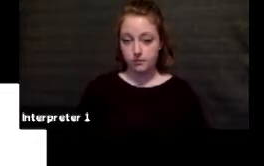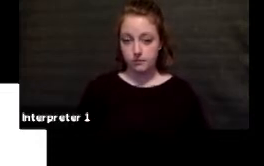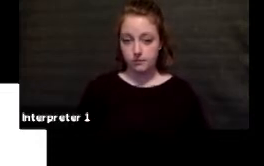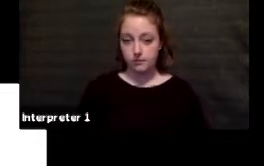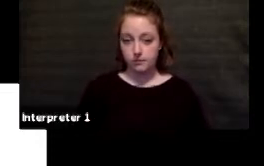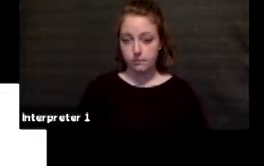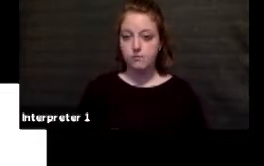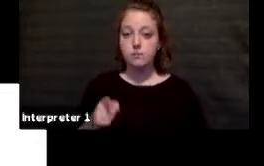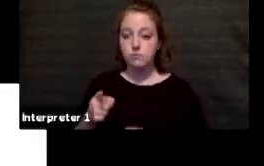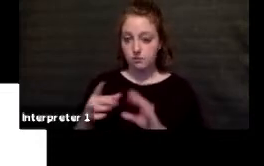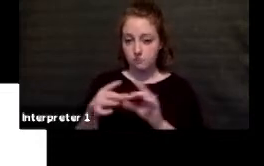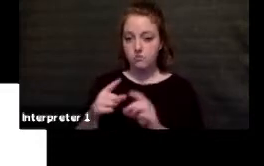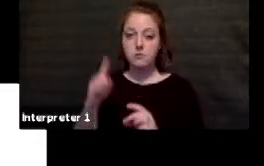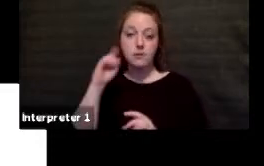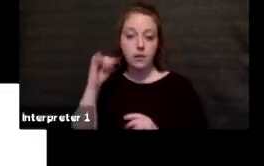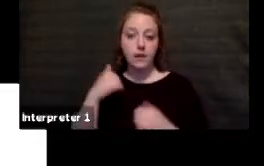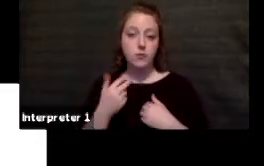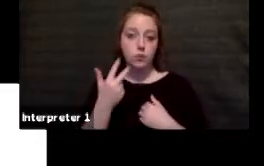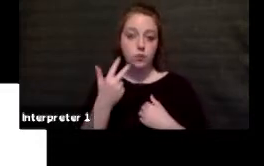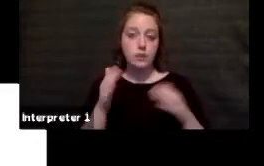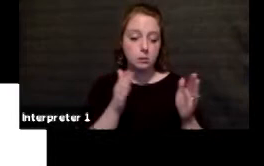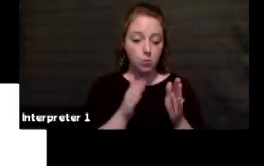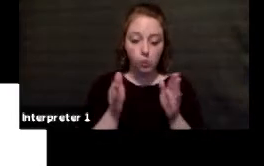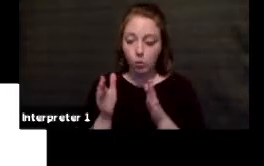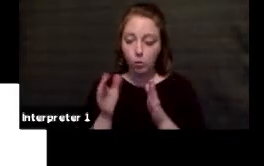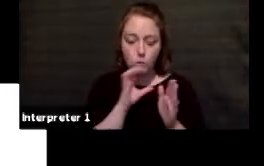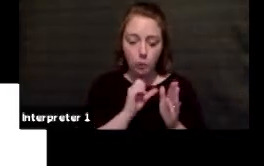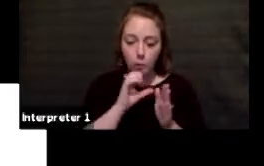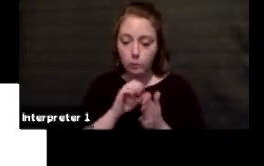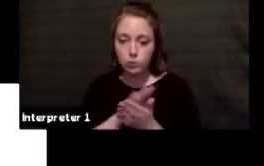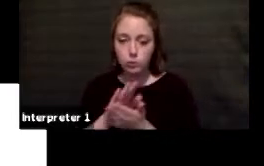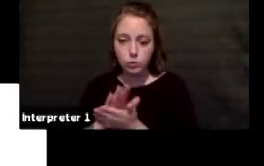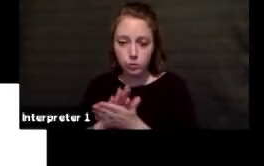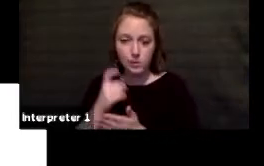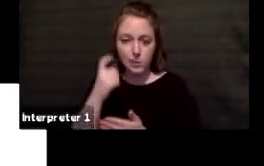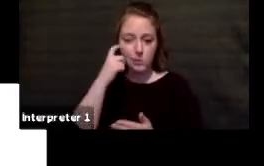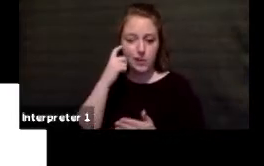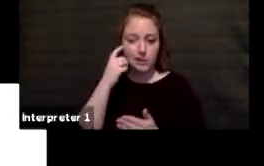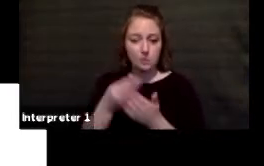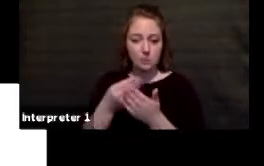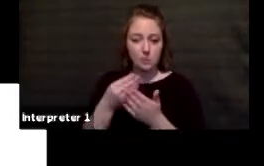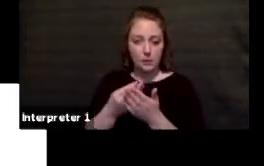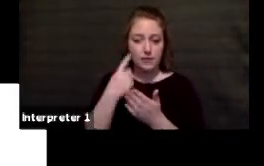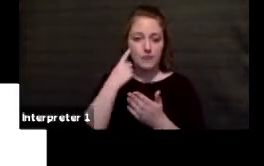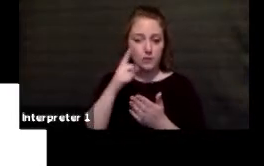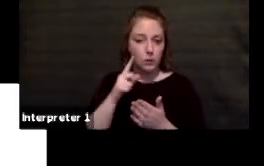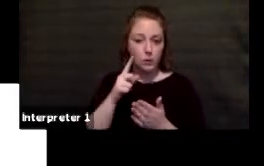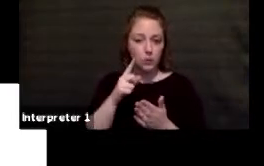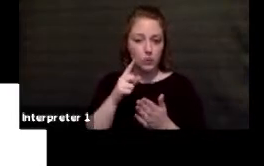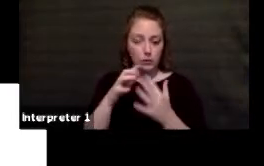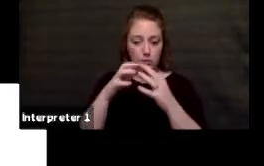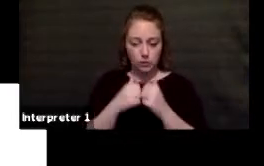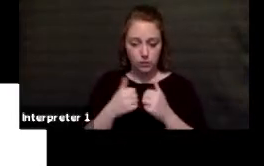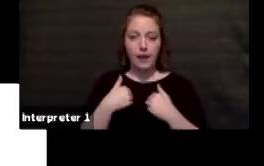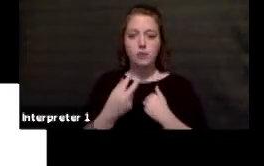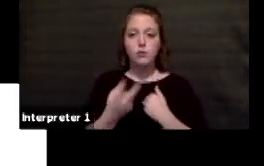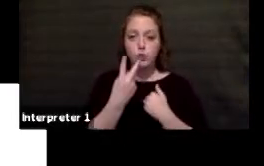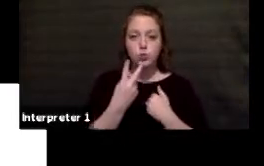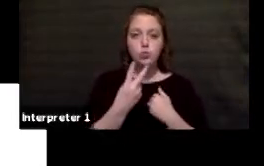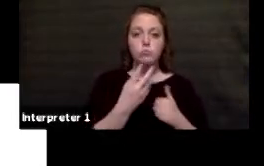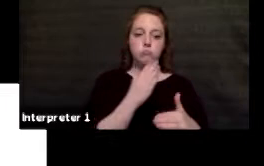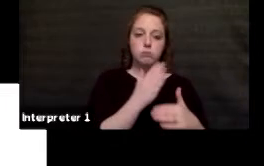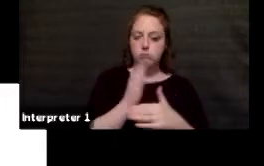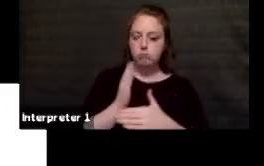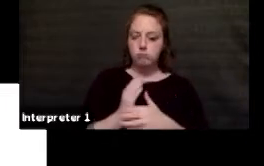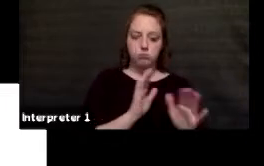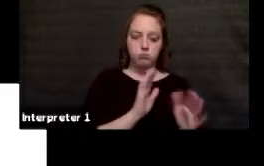smaller older schools and it makes more sense financially resource. So in essence, yes, Aaron to answer, Aaron's question is,